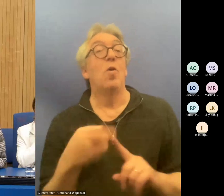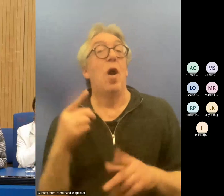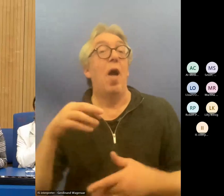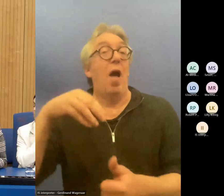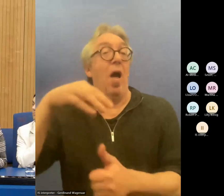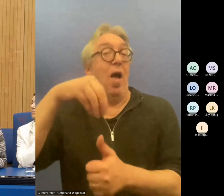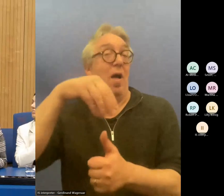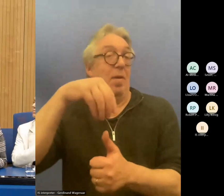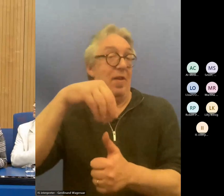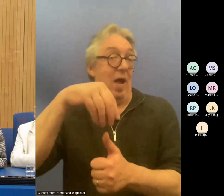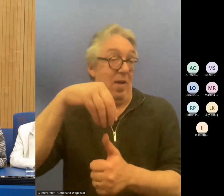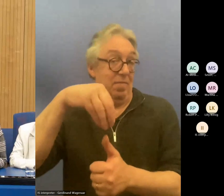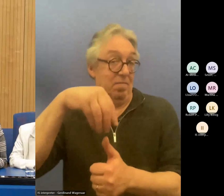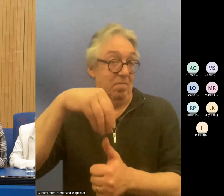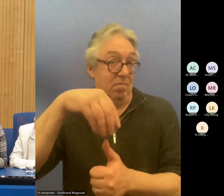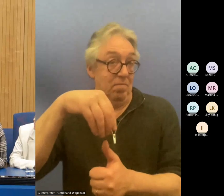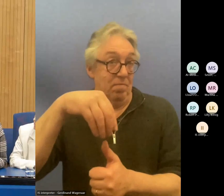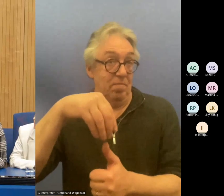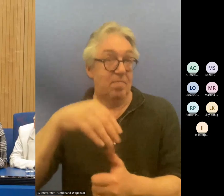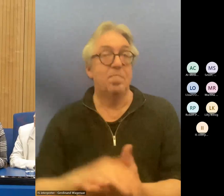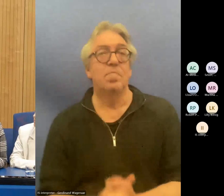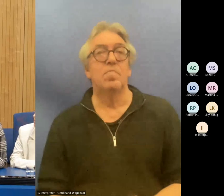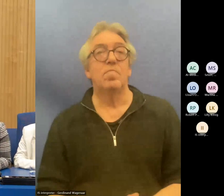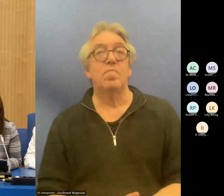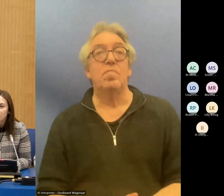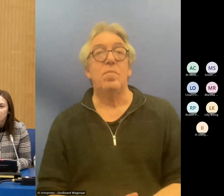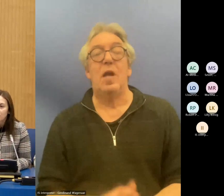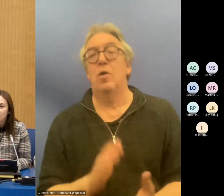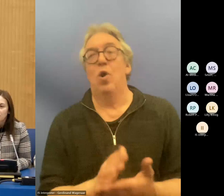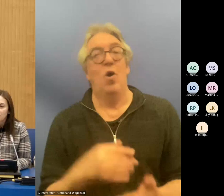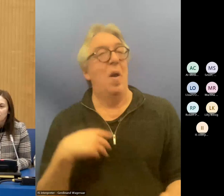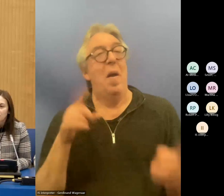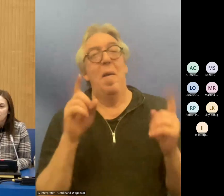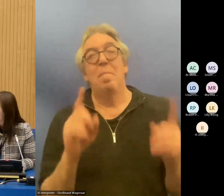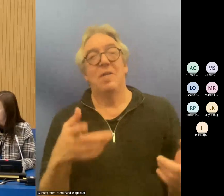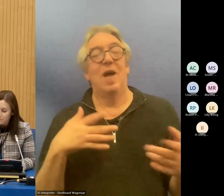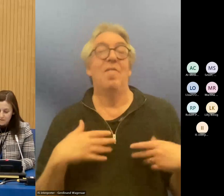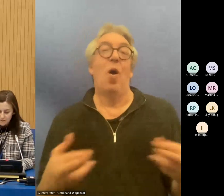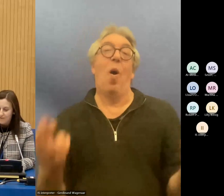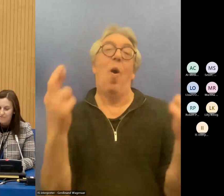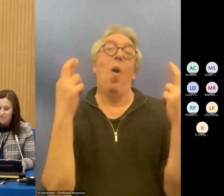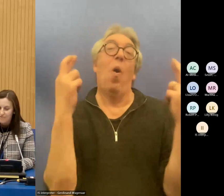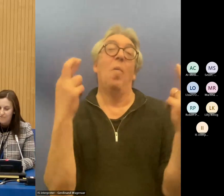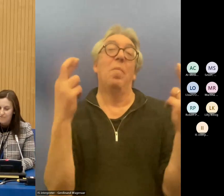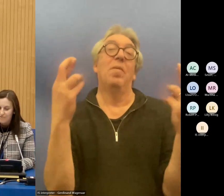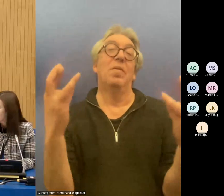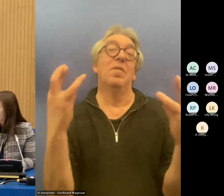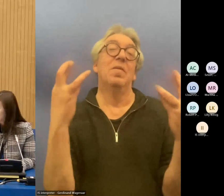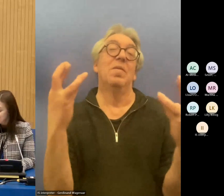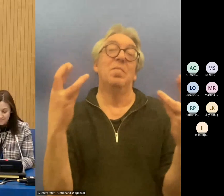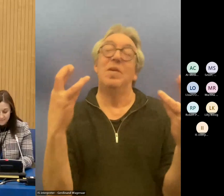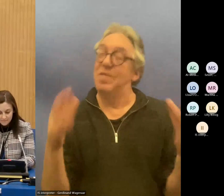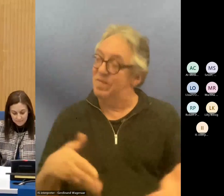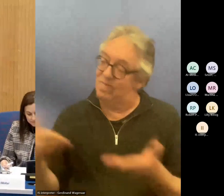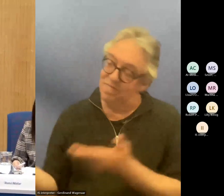And for sure, to reach our goals, we need to have hope regardless of the time that we reach our hope. So the floor is yours,